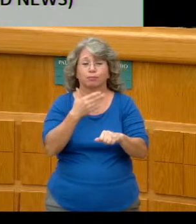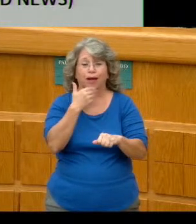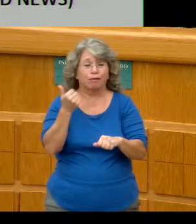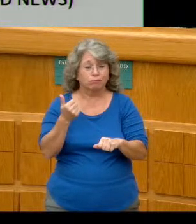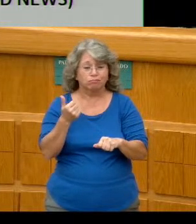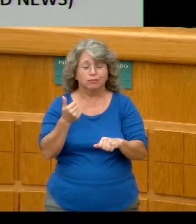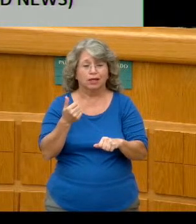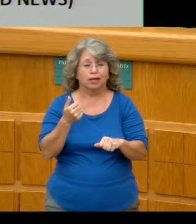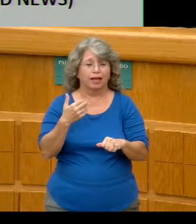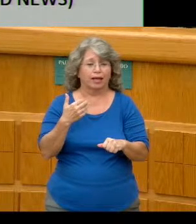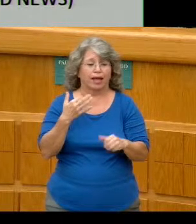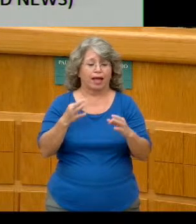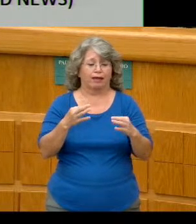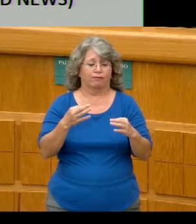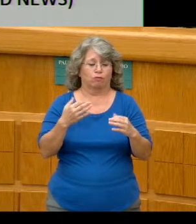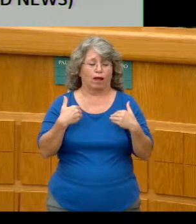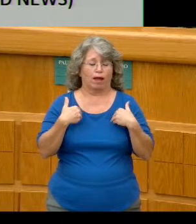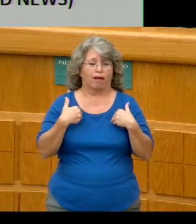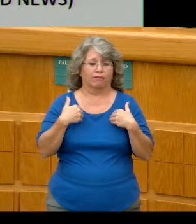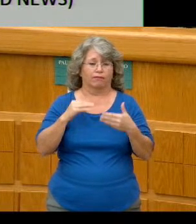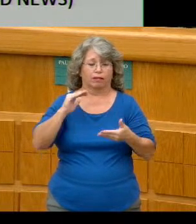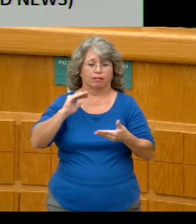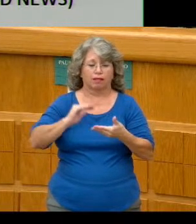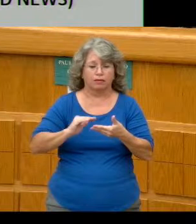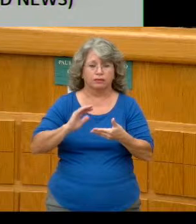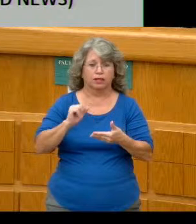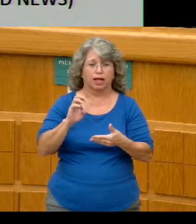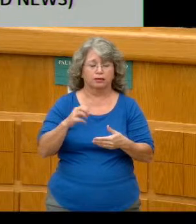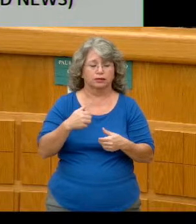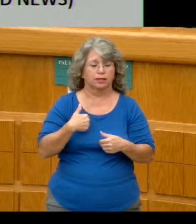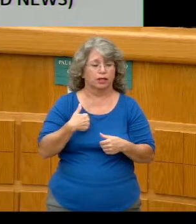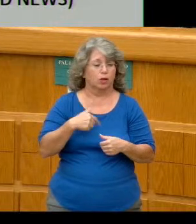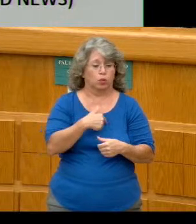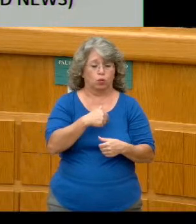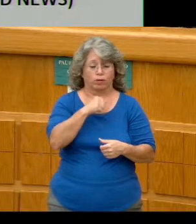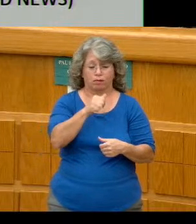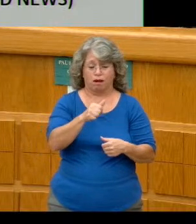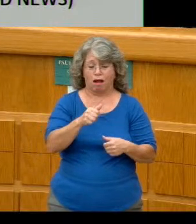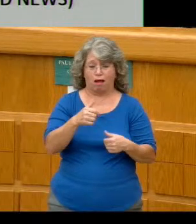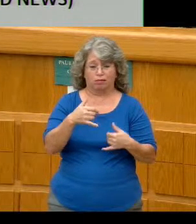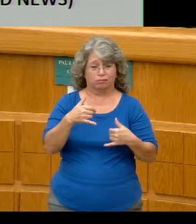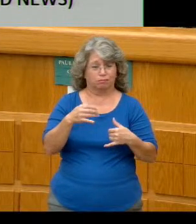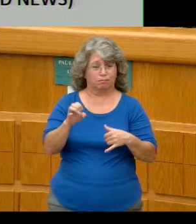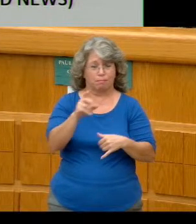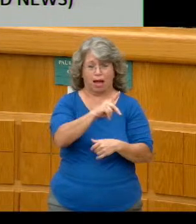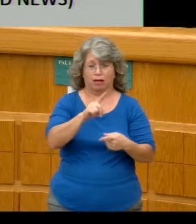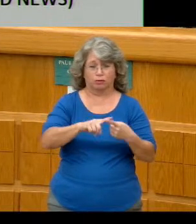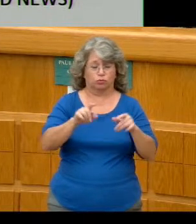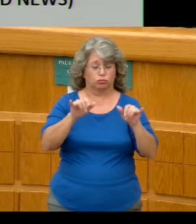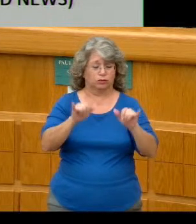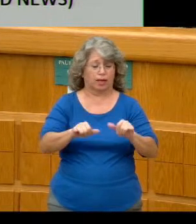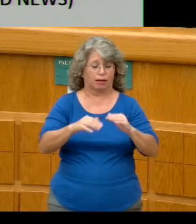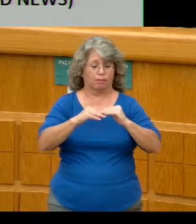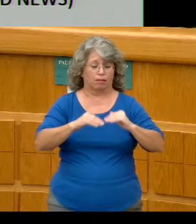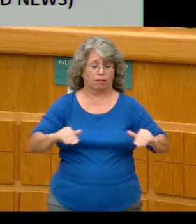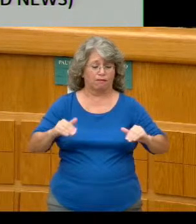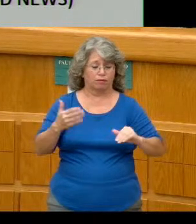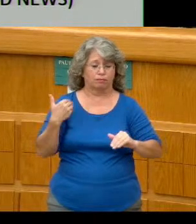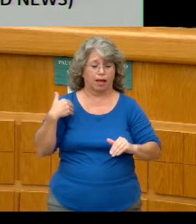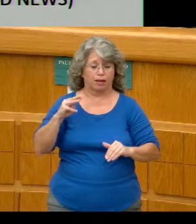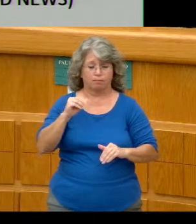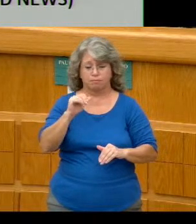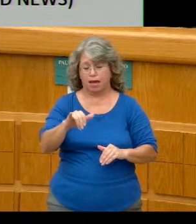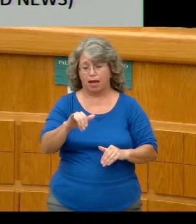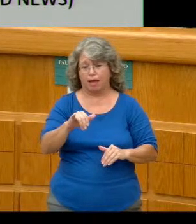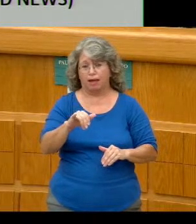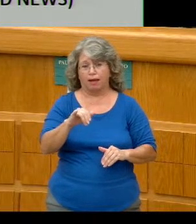We're not to the level of cases that we were in May yet. So in May, the week before Labor Day, we had 0 cases one day. It